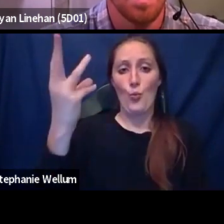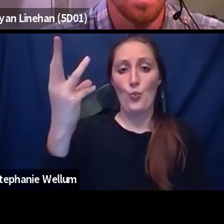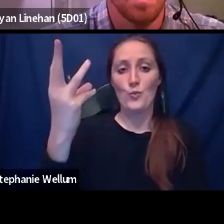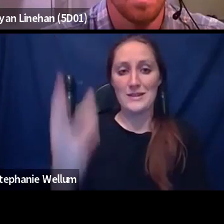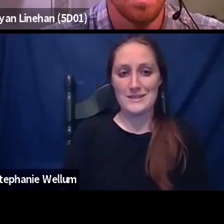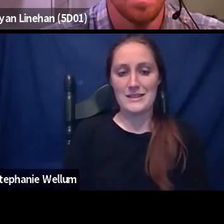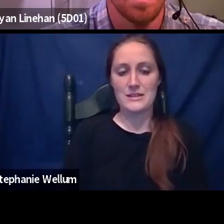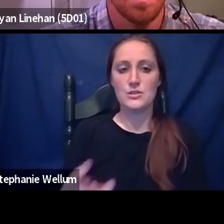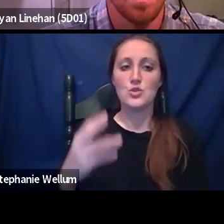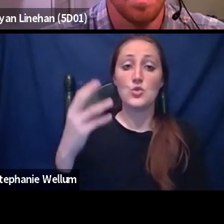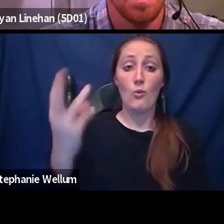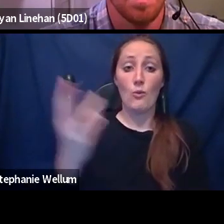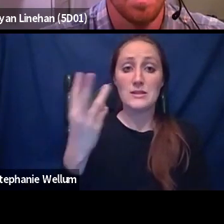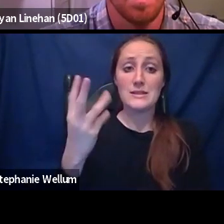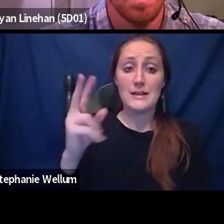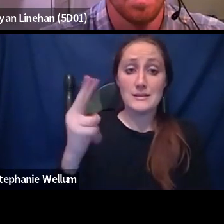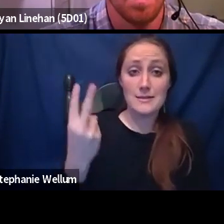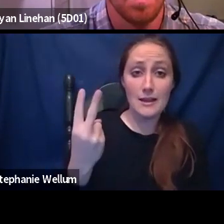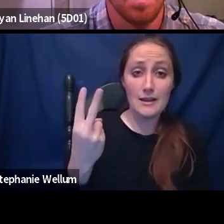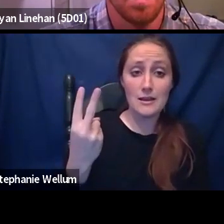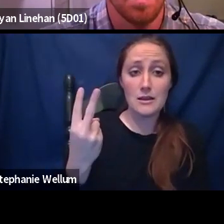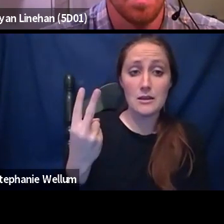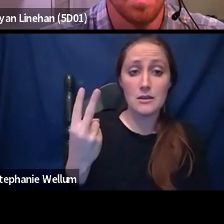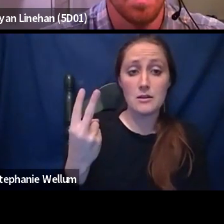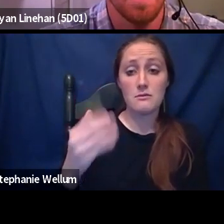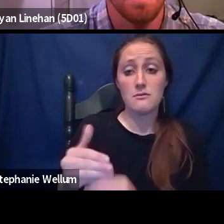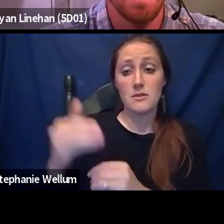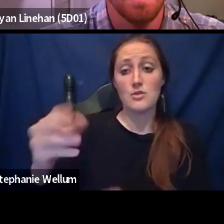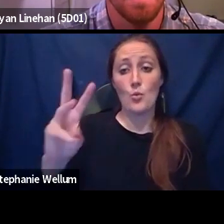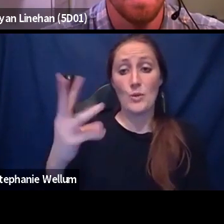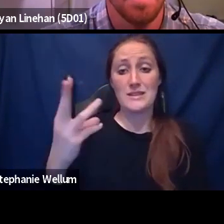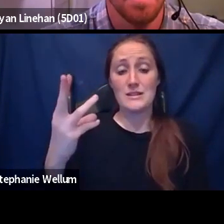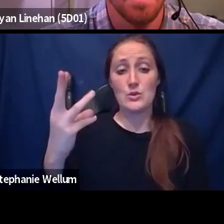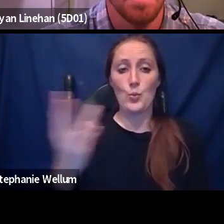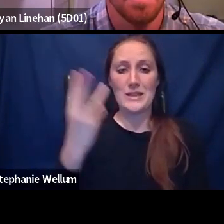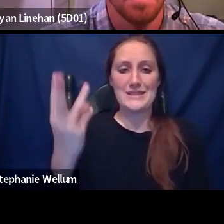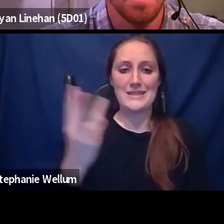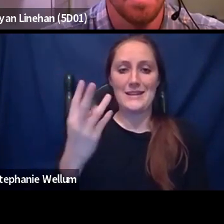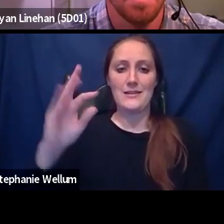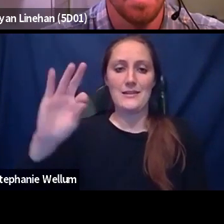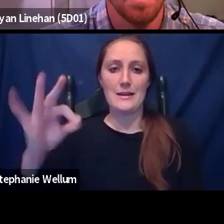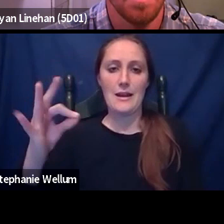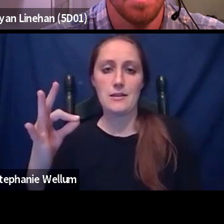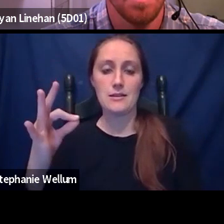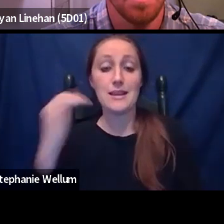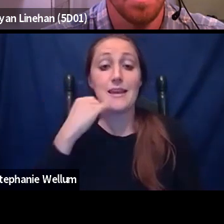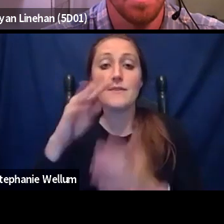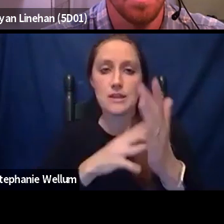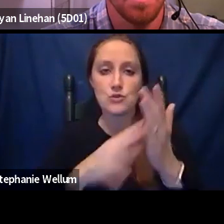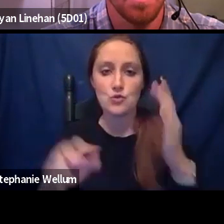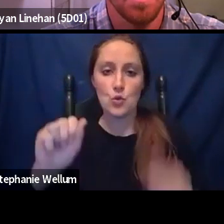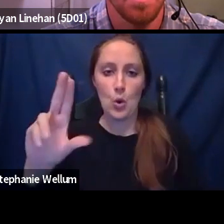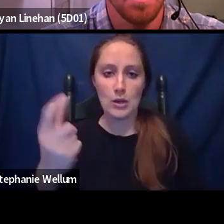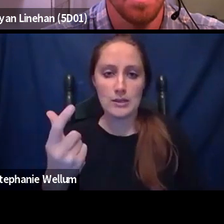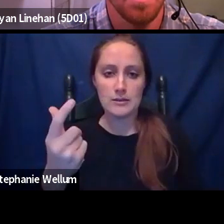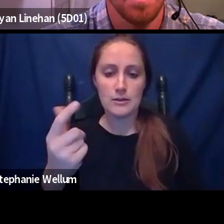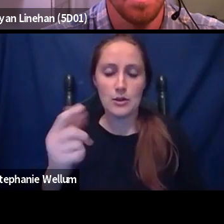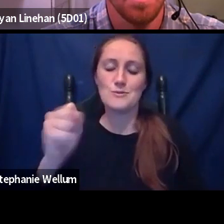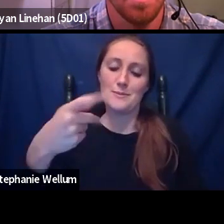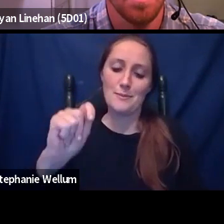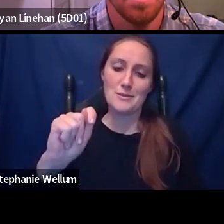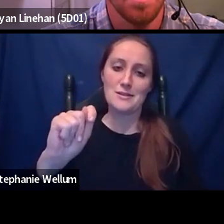2nd, and the next one will be Wednesday the 9th if you're scheduled. But if we have either the 2nd or the